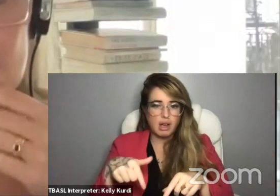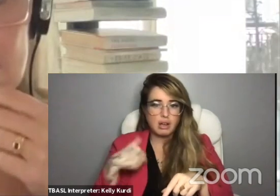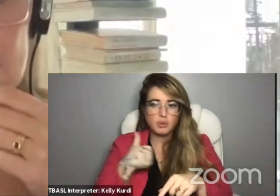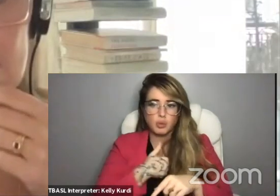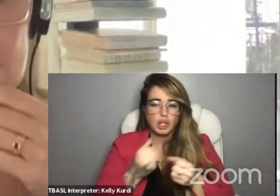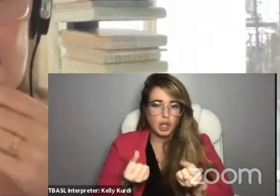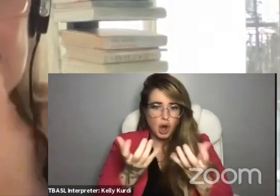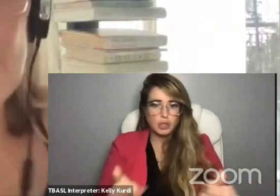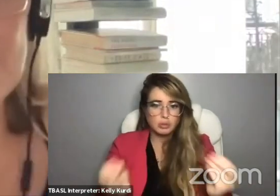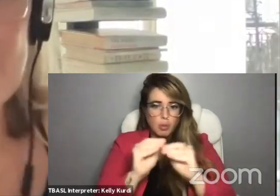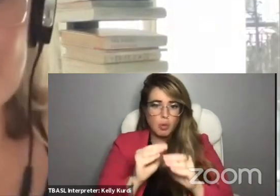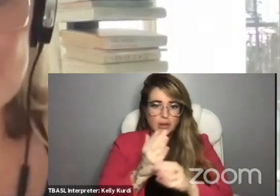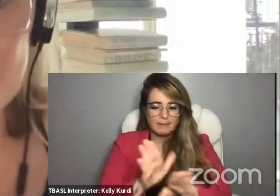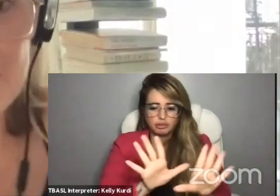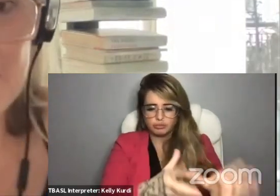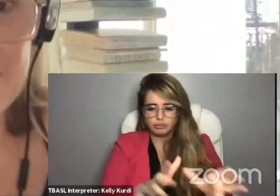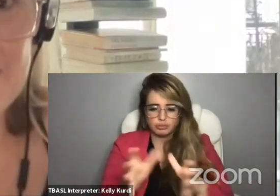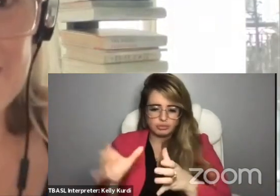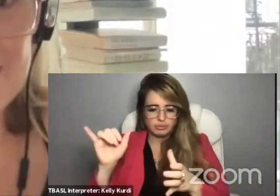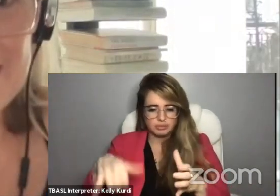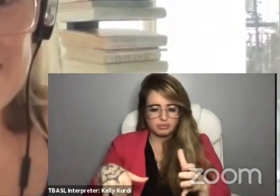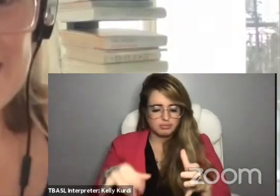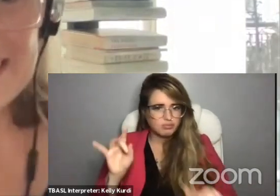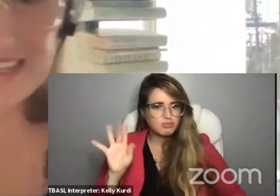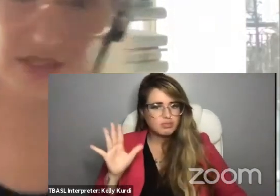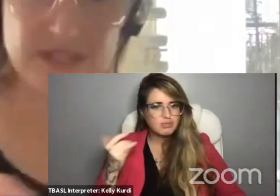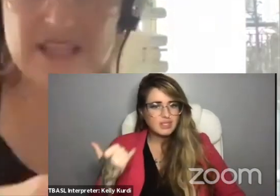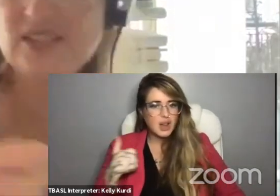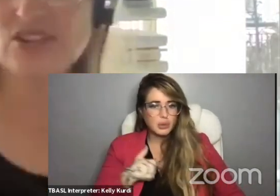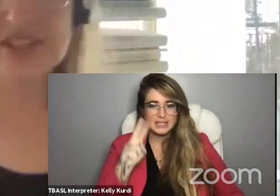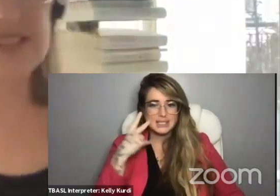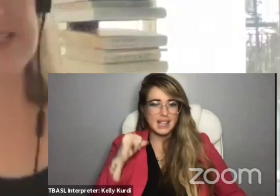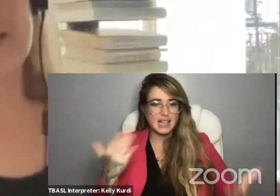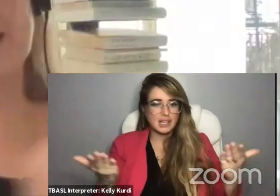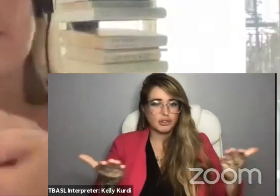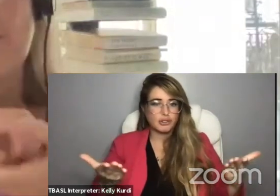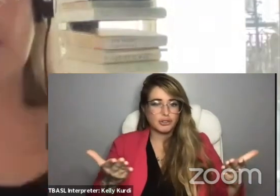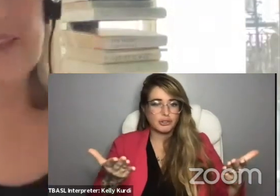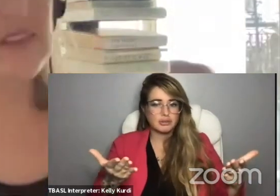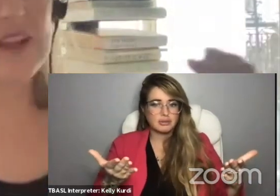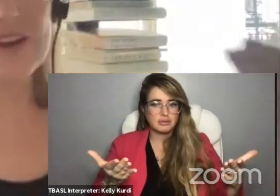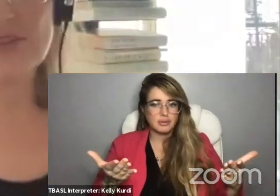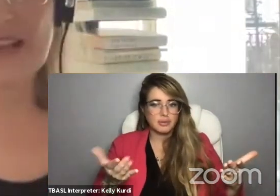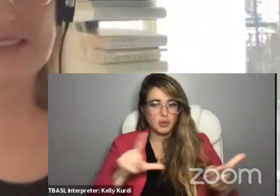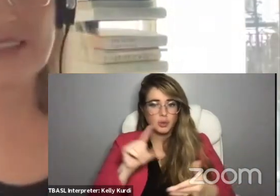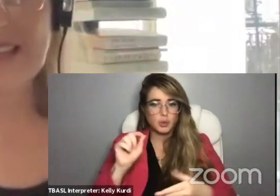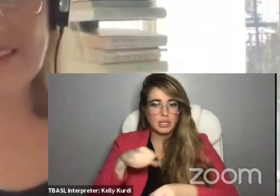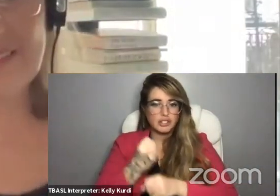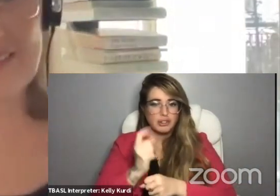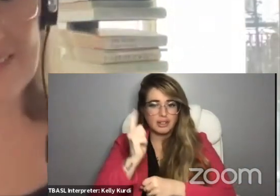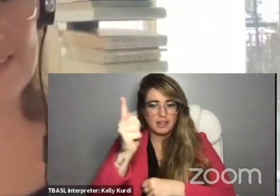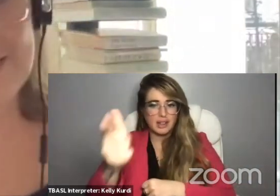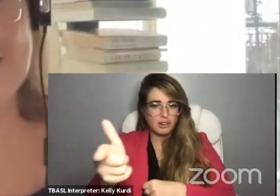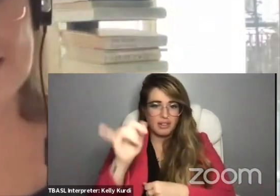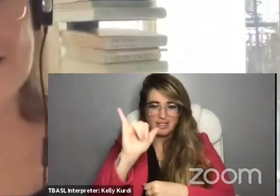sectarian division, and now it's here 20 years later. Like, to me, these are just, they are threads, they are direct